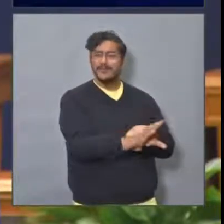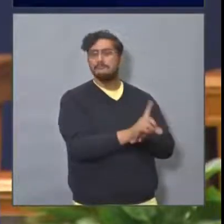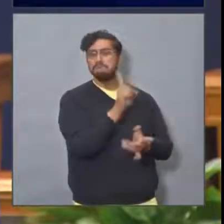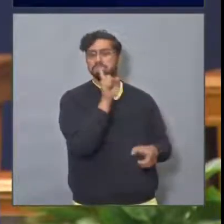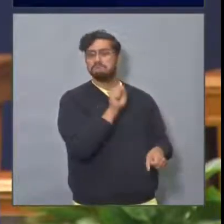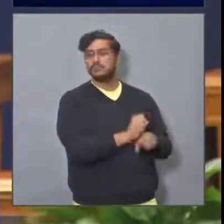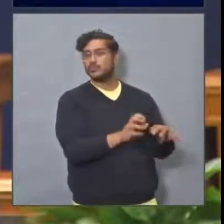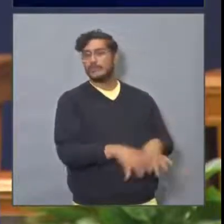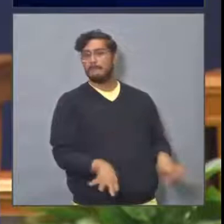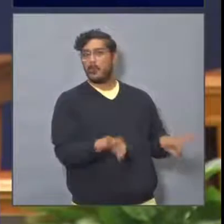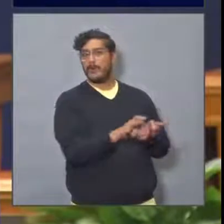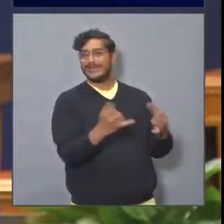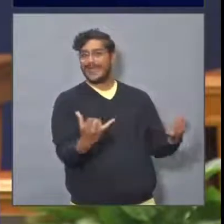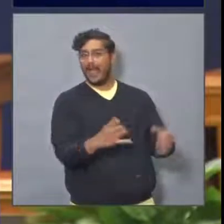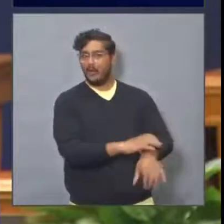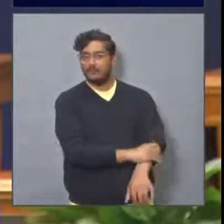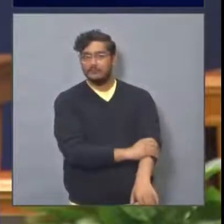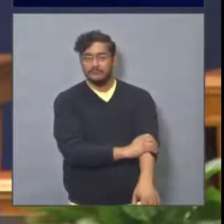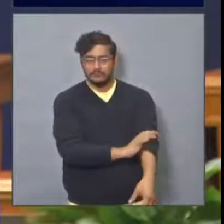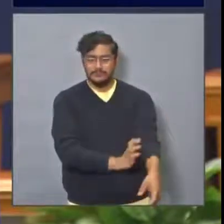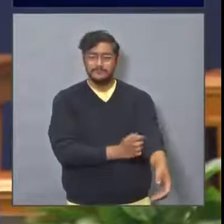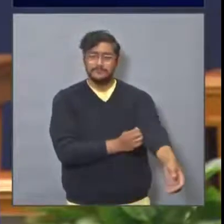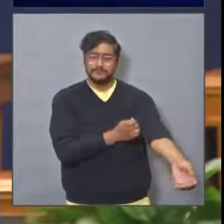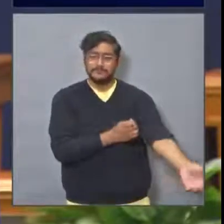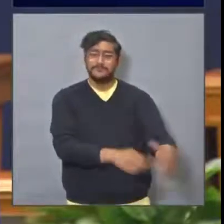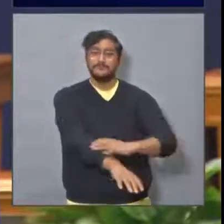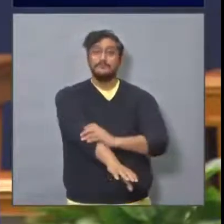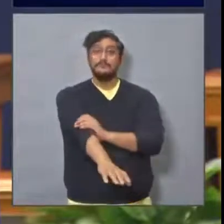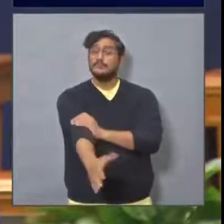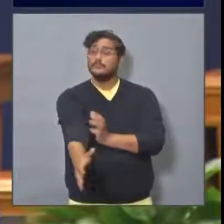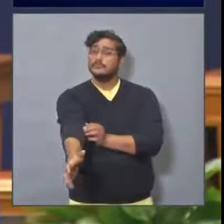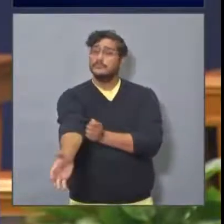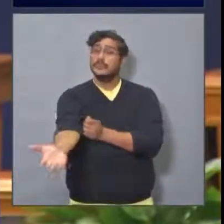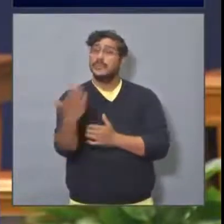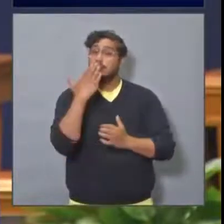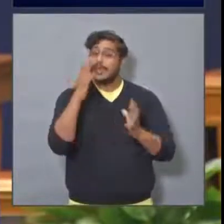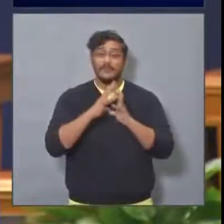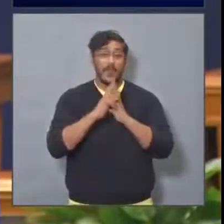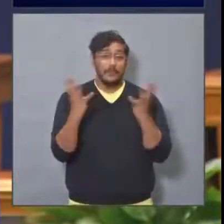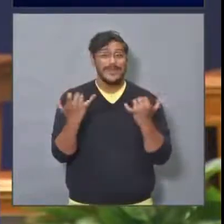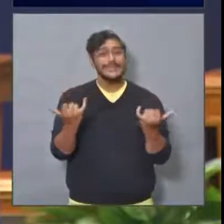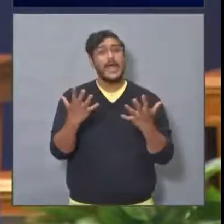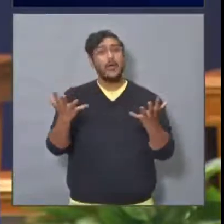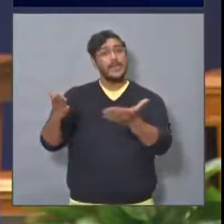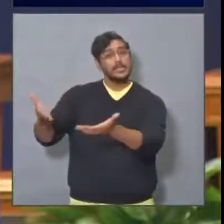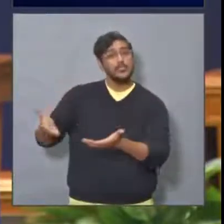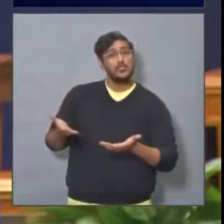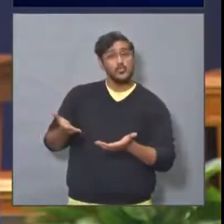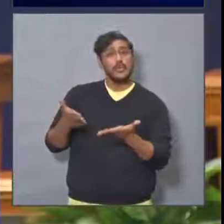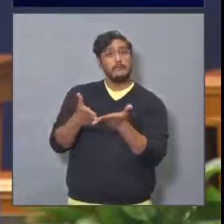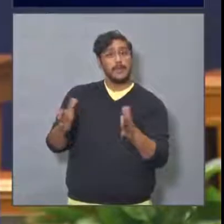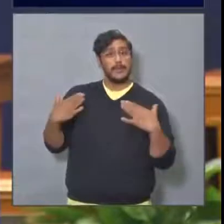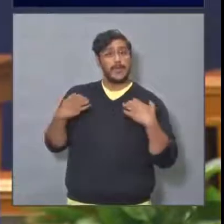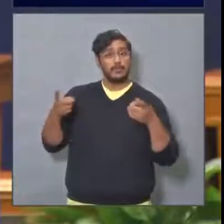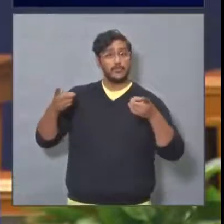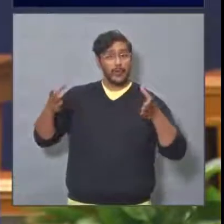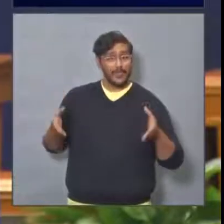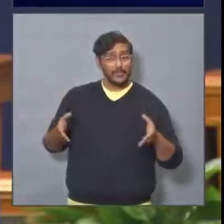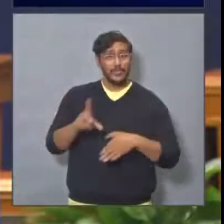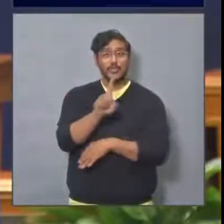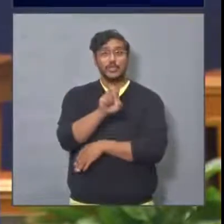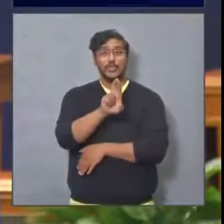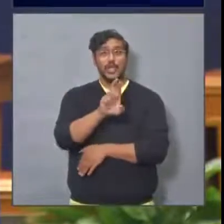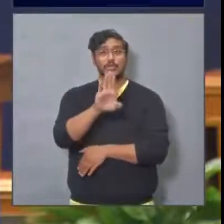needed. I want to thank all of you, and I would now like to introduce our Public Health Director, Dr. Barbara